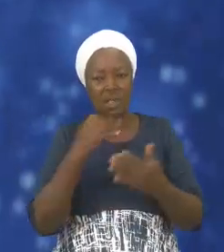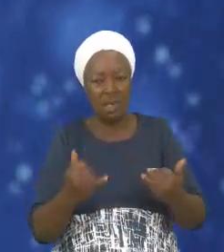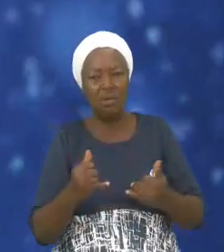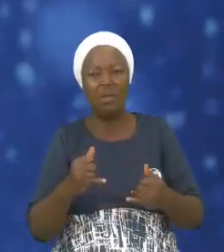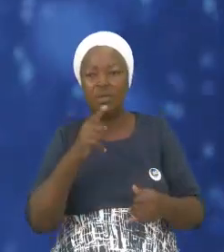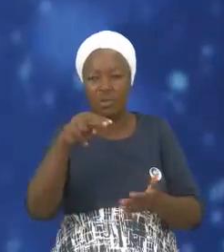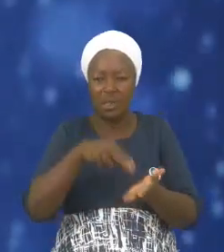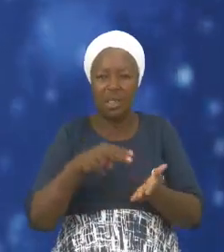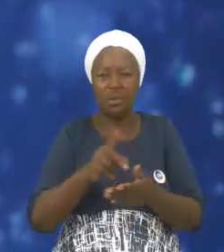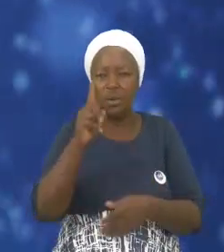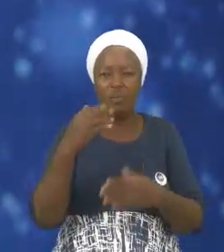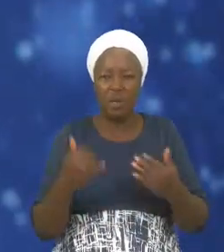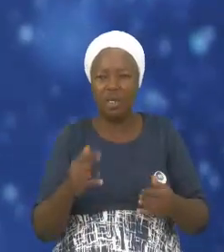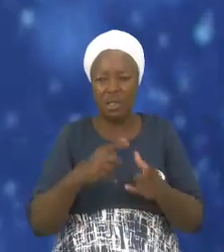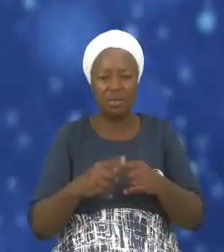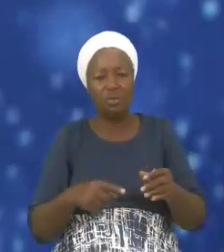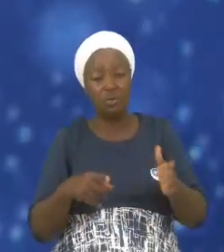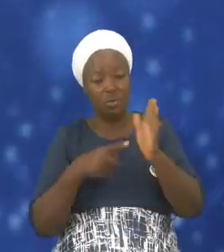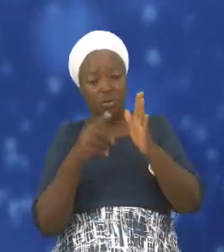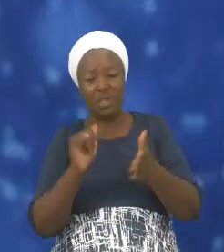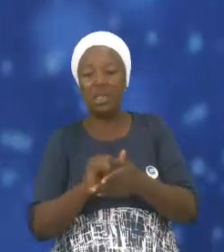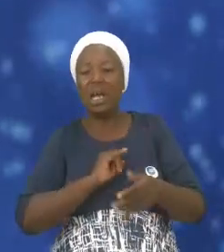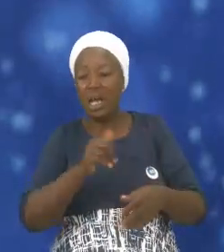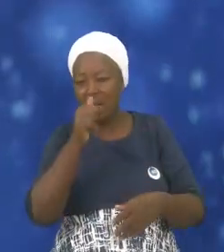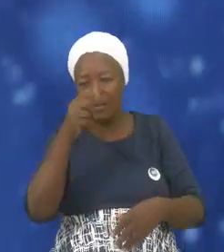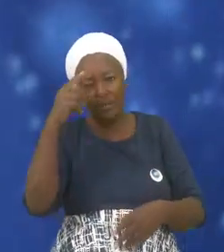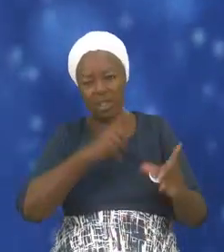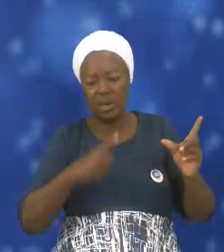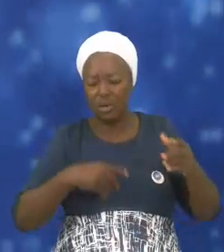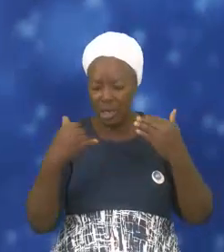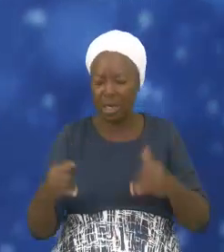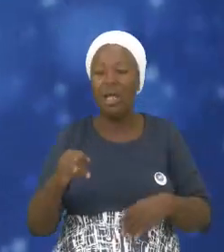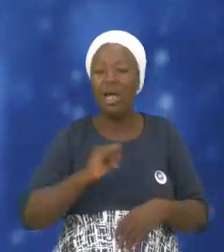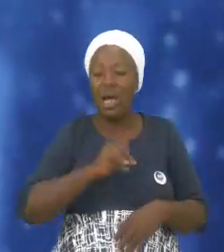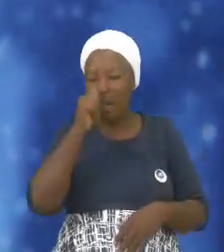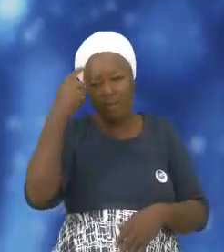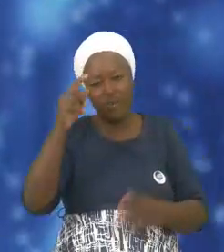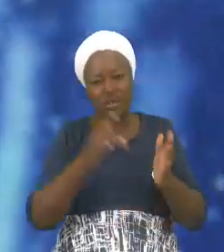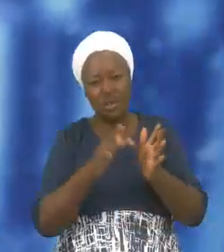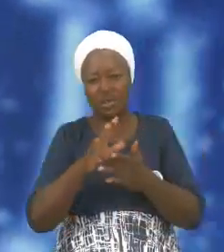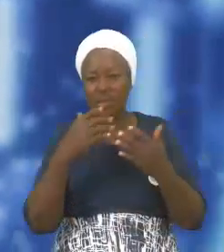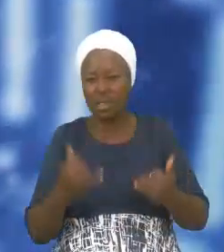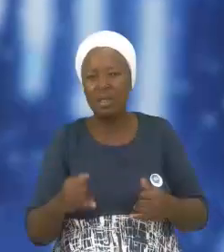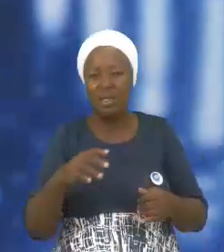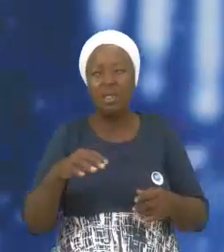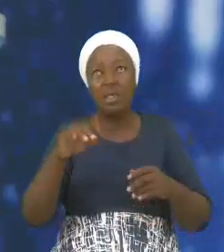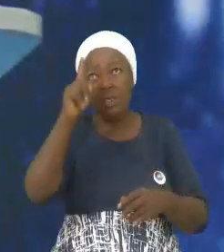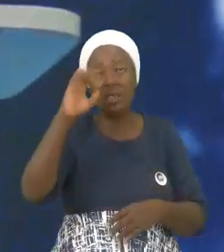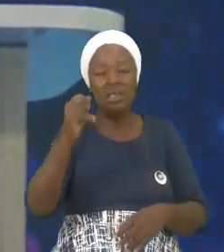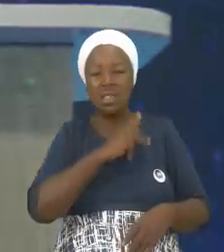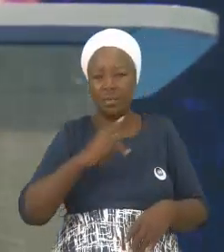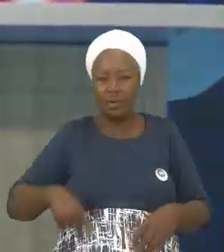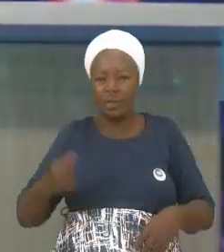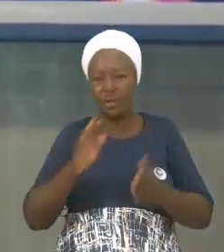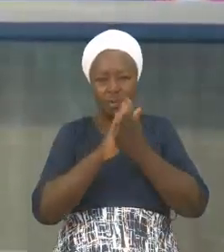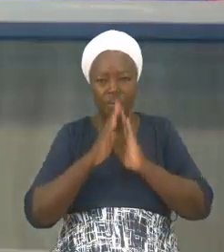now and you are indicating, I am for the Lord now. I am for Jesus now. He's the Prince of Peace. He'll give me